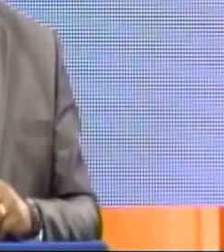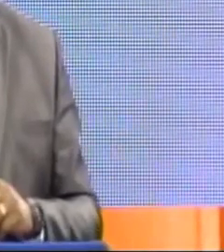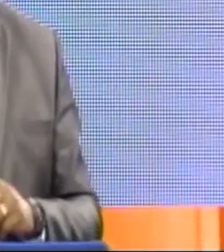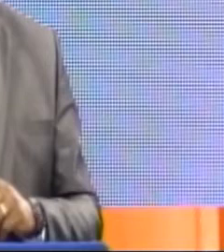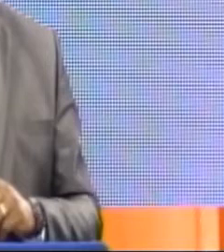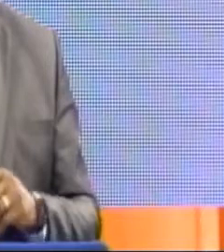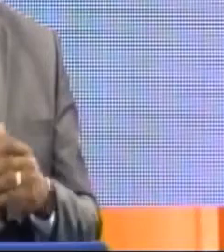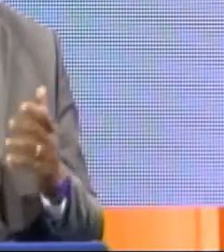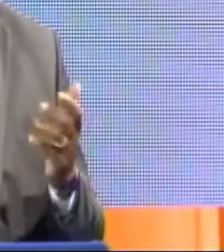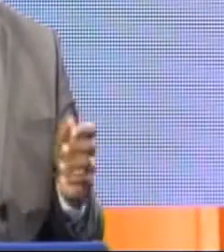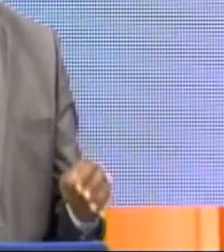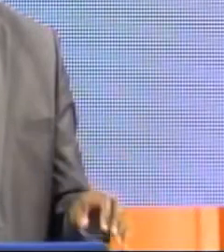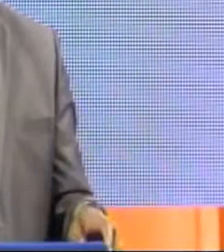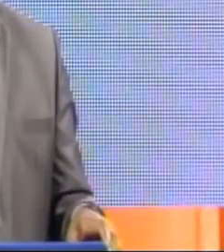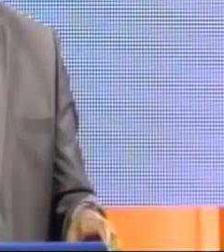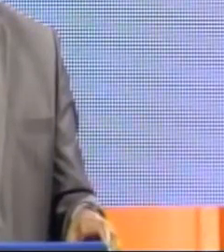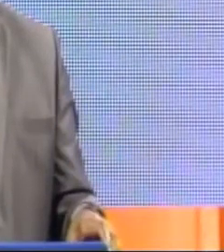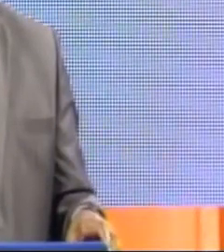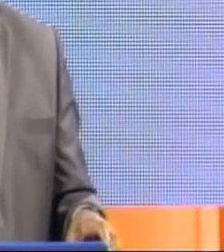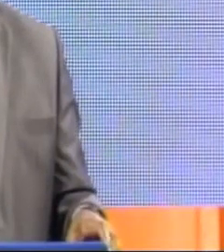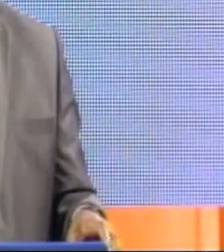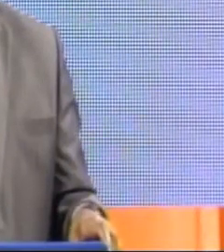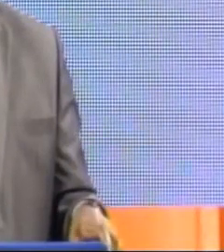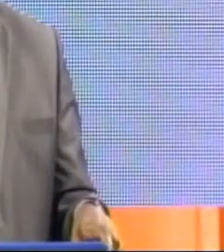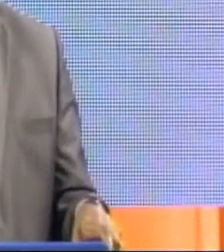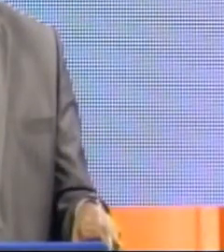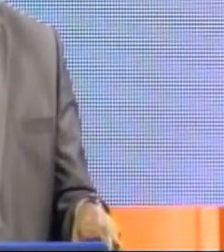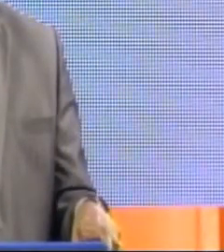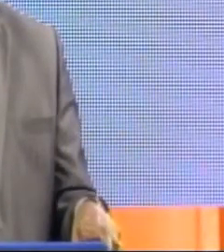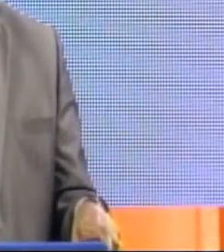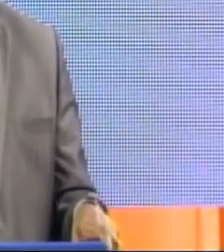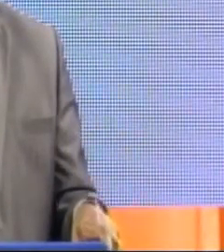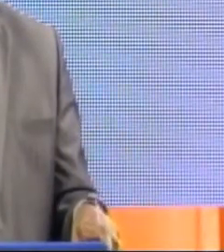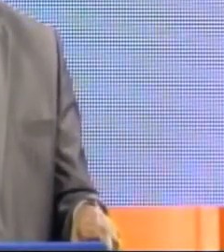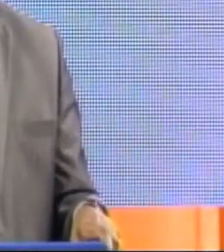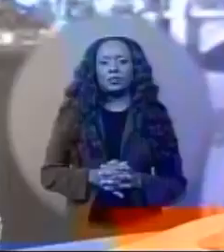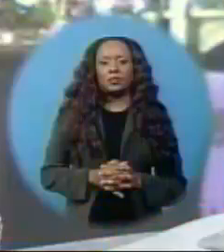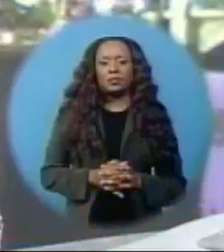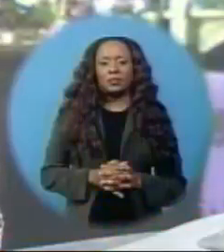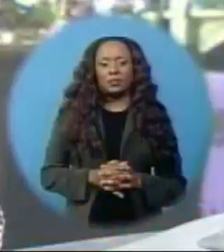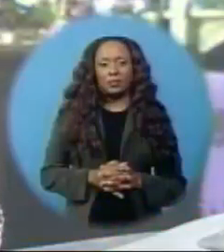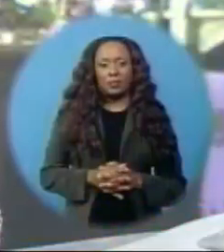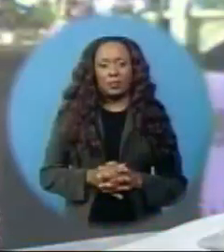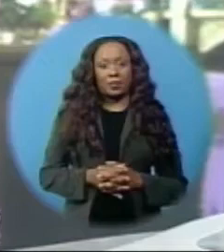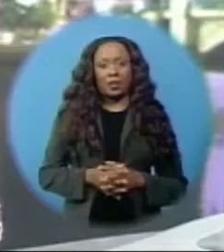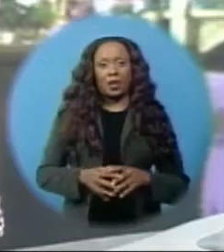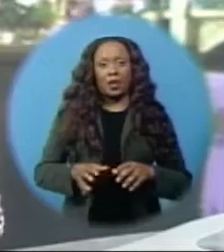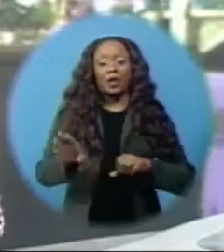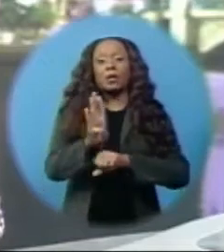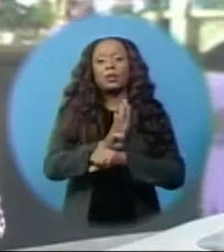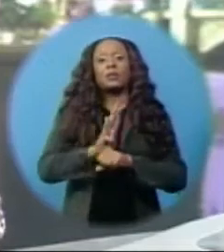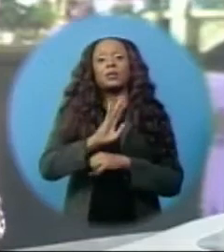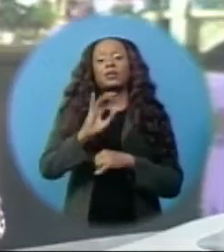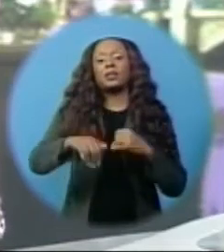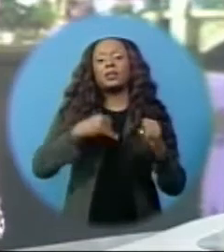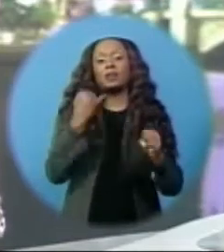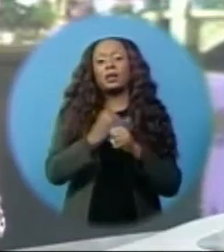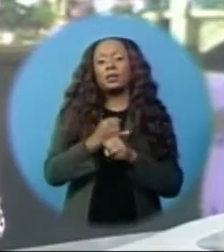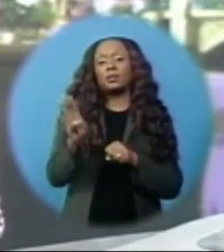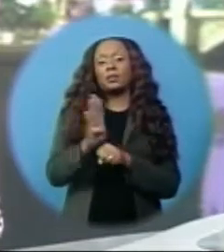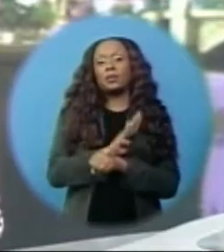scope, as well as the review of the shipping regime that continues. The Barbados International